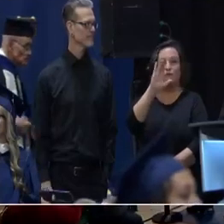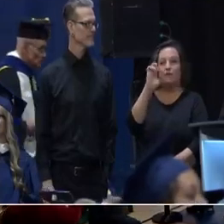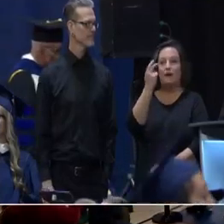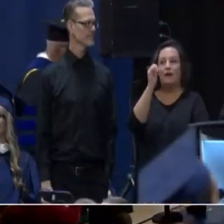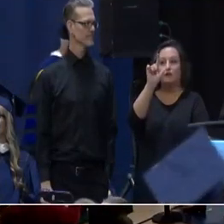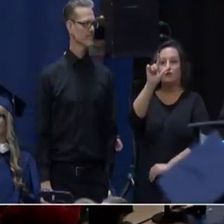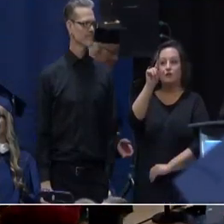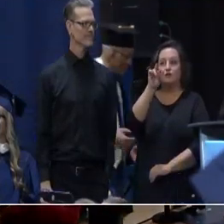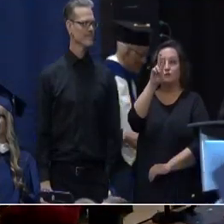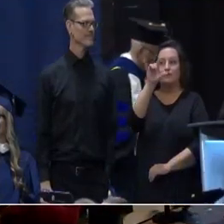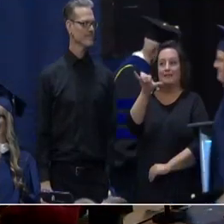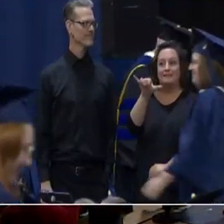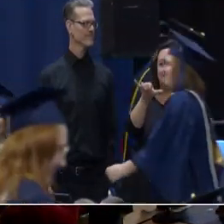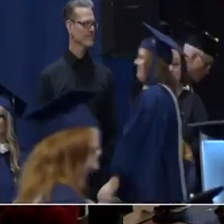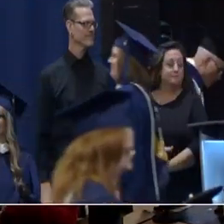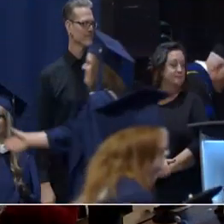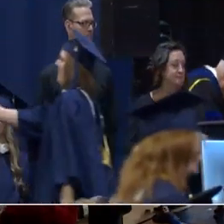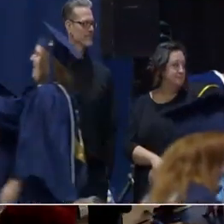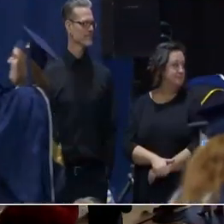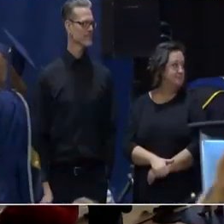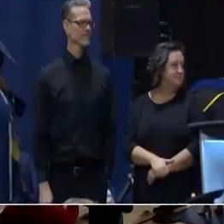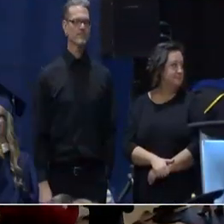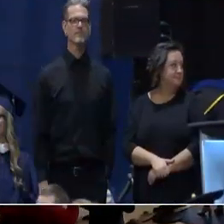Rachel Tracy.